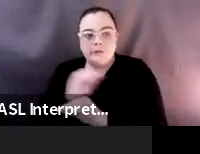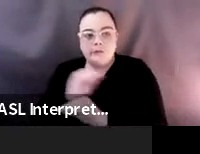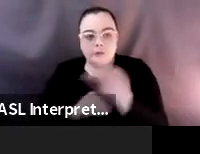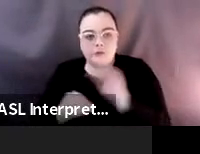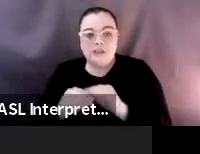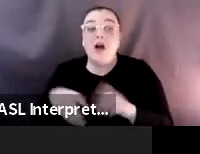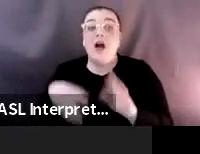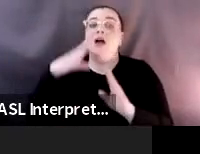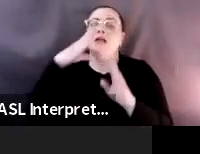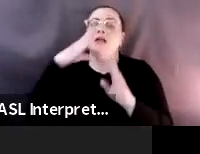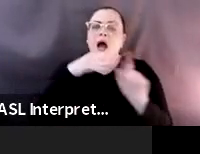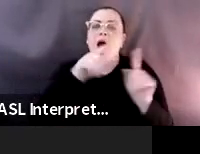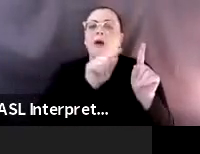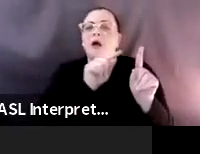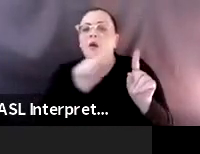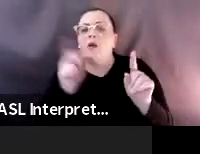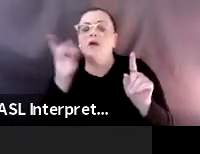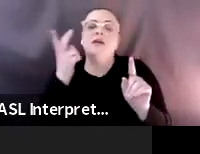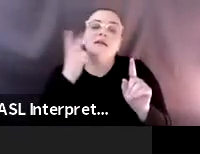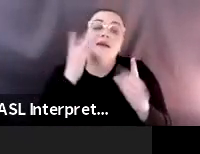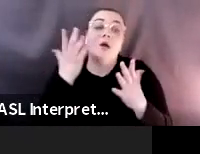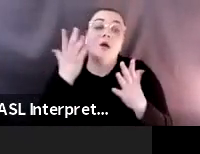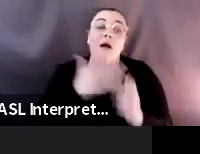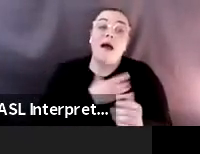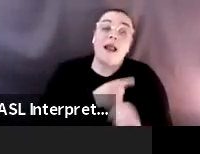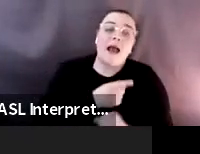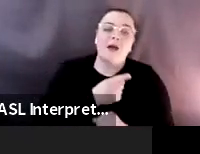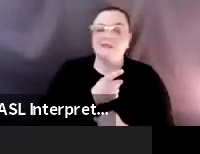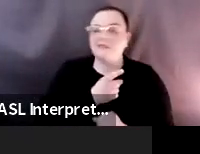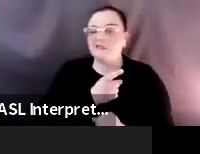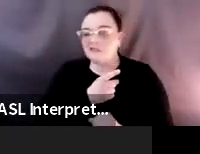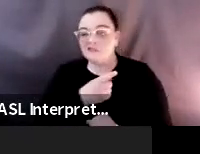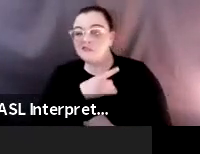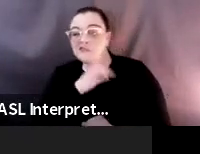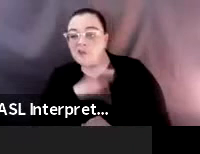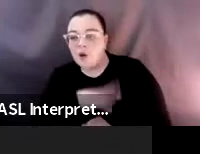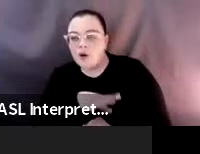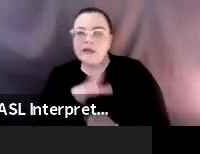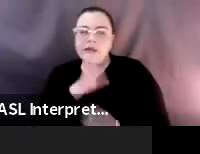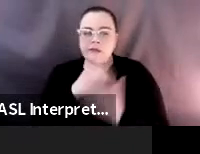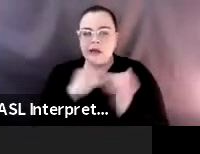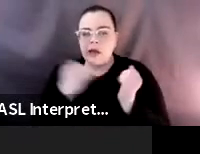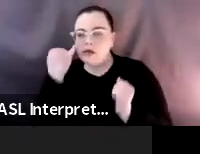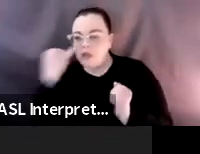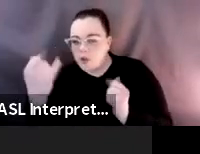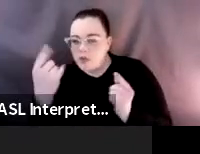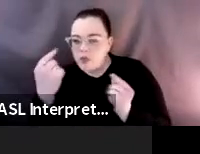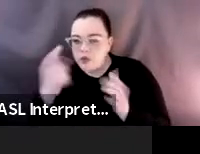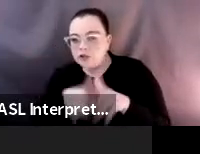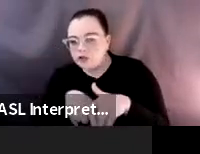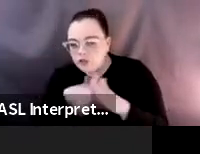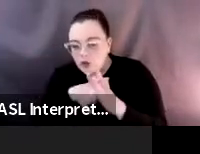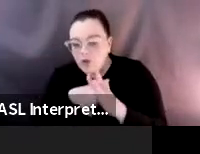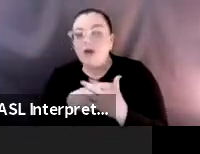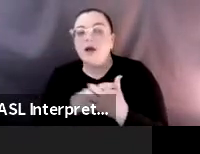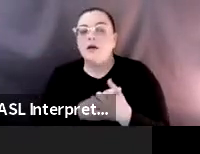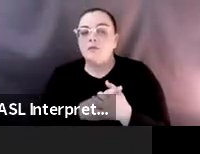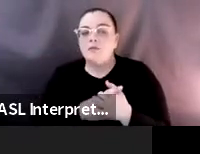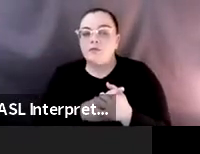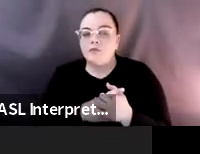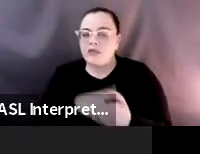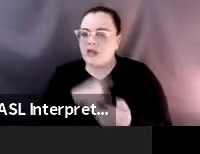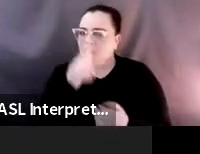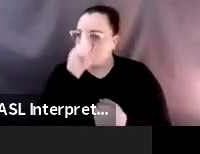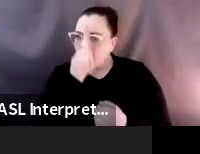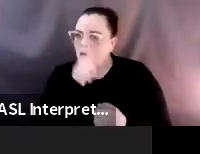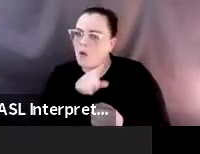clips up here, see what I might want to use, what I might want to cut out or trim out. And I think I'm ready to start editing,